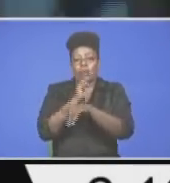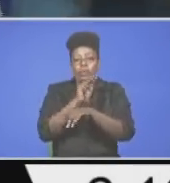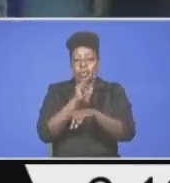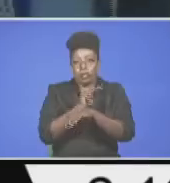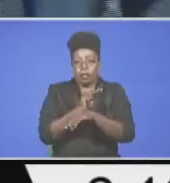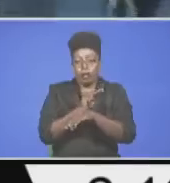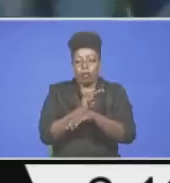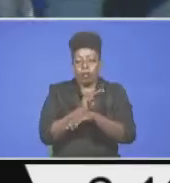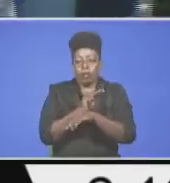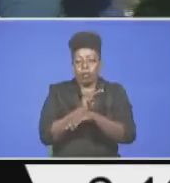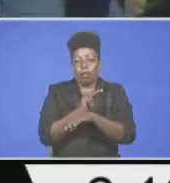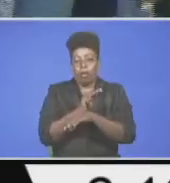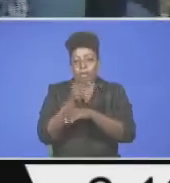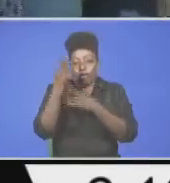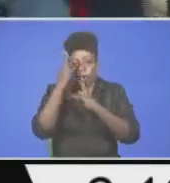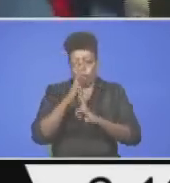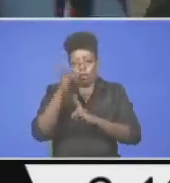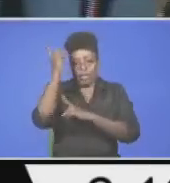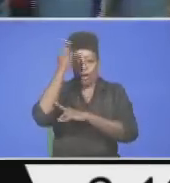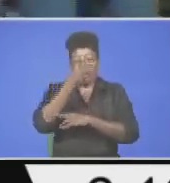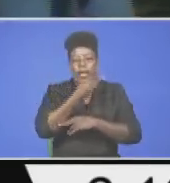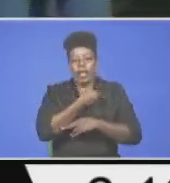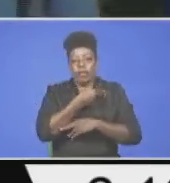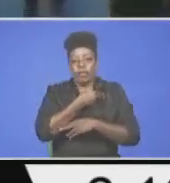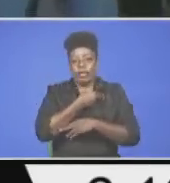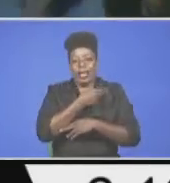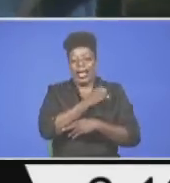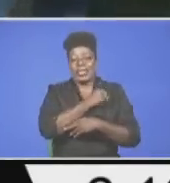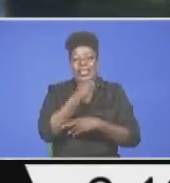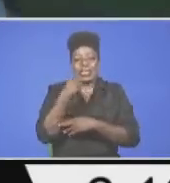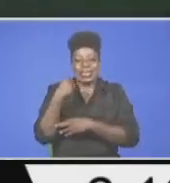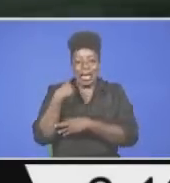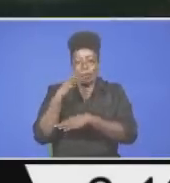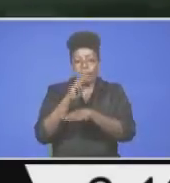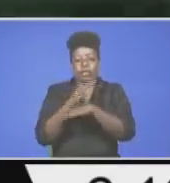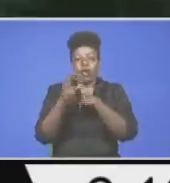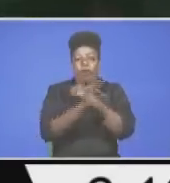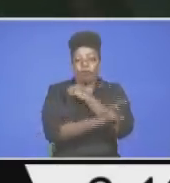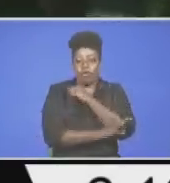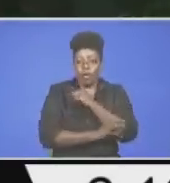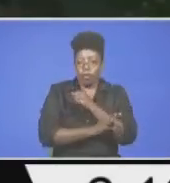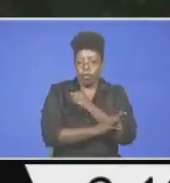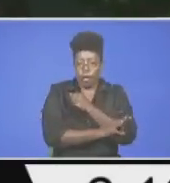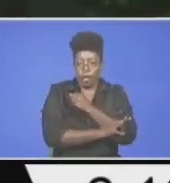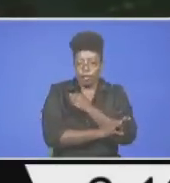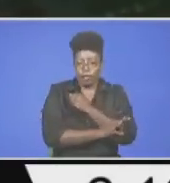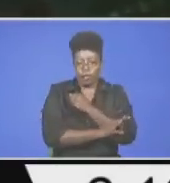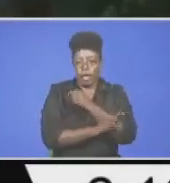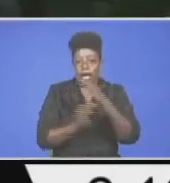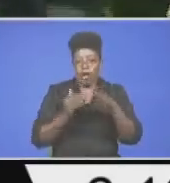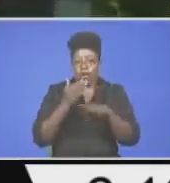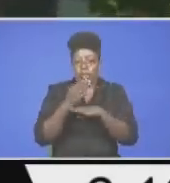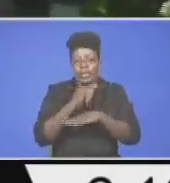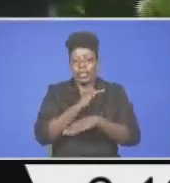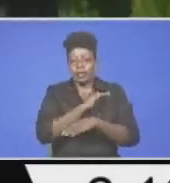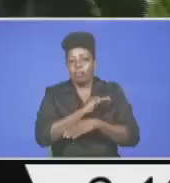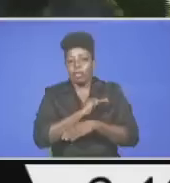to the statement, the Honorable Darren Henfield and the entire staff of the Ministry of Foreign Affairs and its overseas